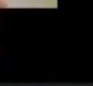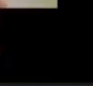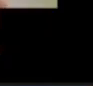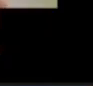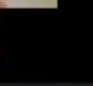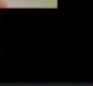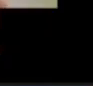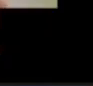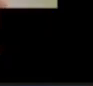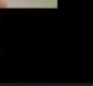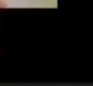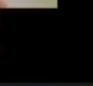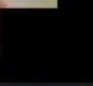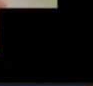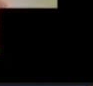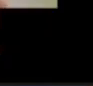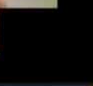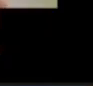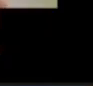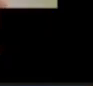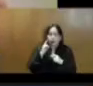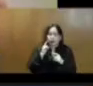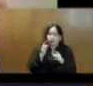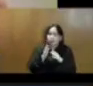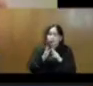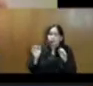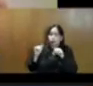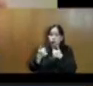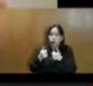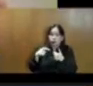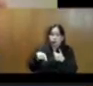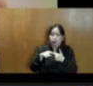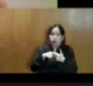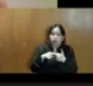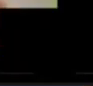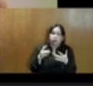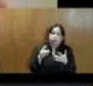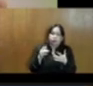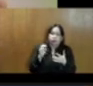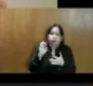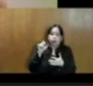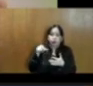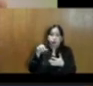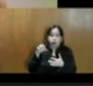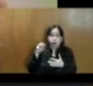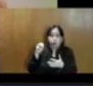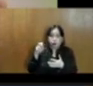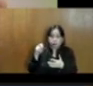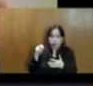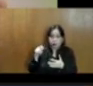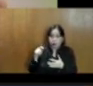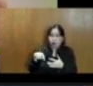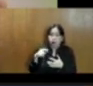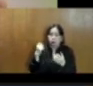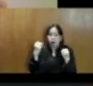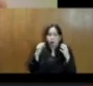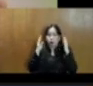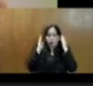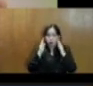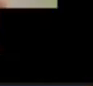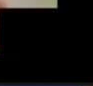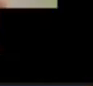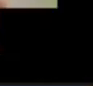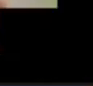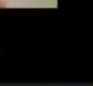immersion, etc. But I guess the biggest hurdle is equipment. And so many of them are focusing on that. But the thing is, you've got to